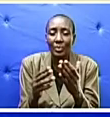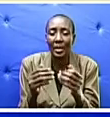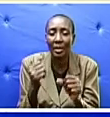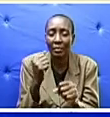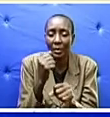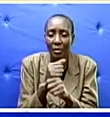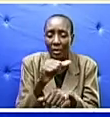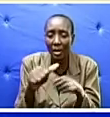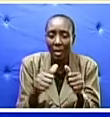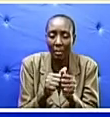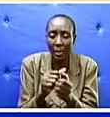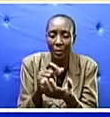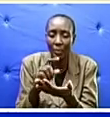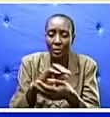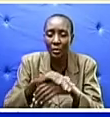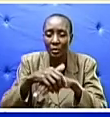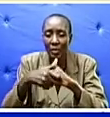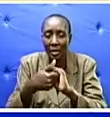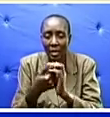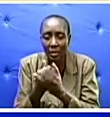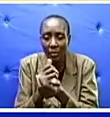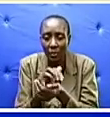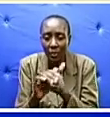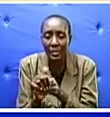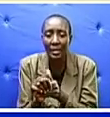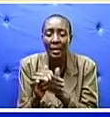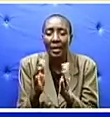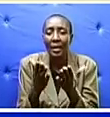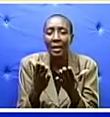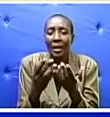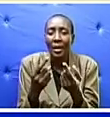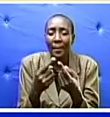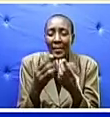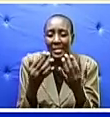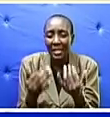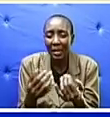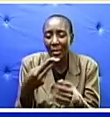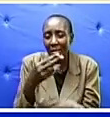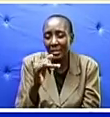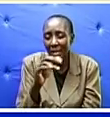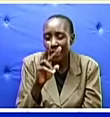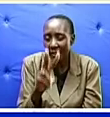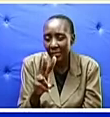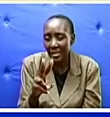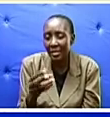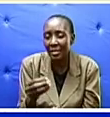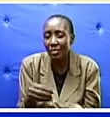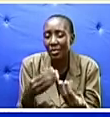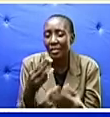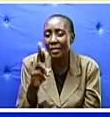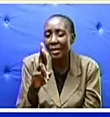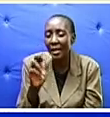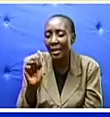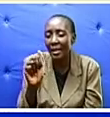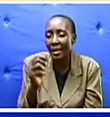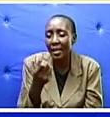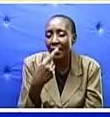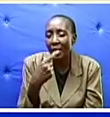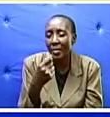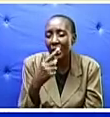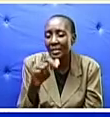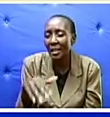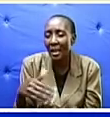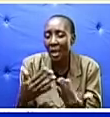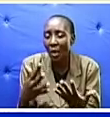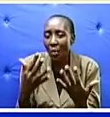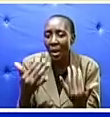getting the ARVs to people, there is an impending